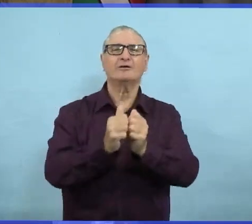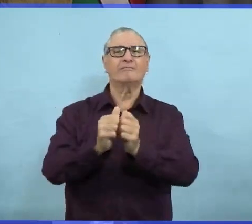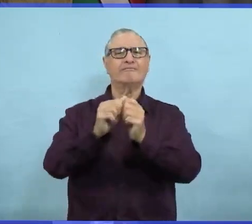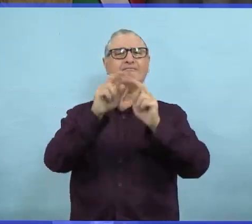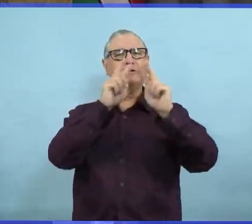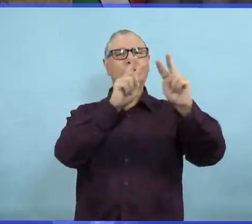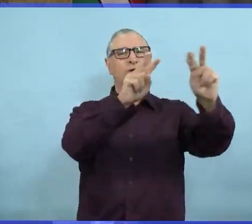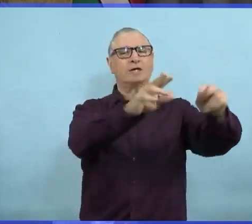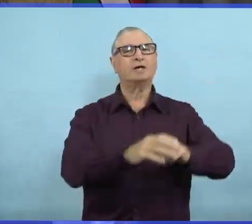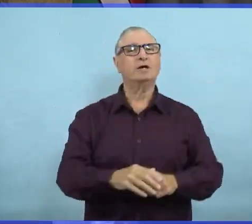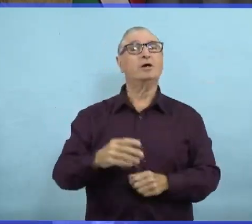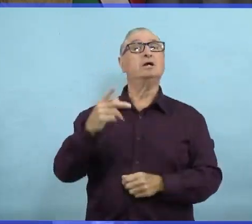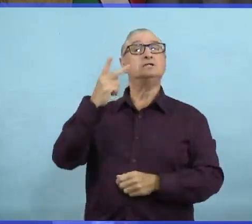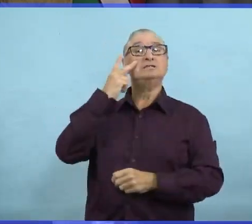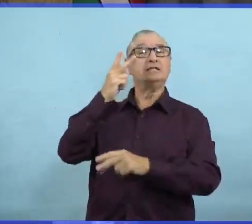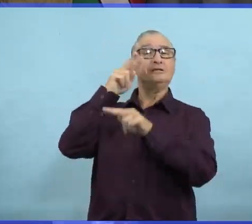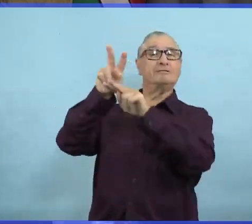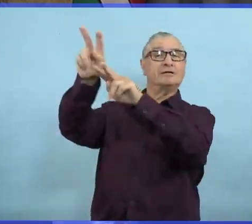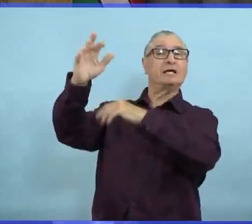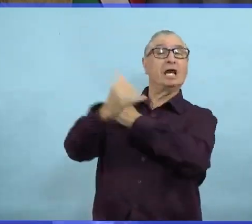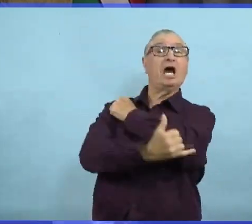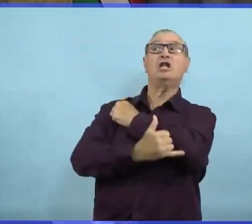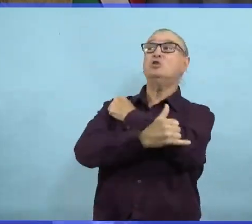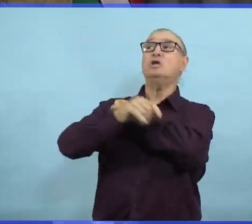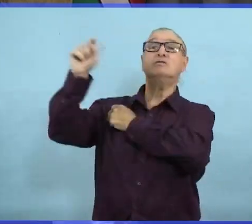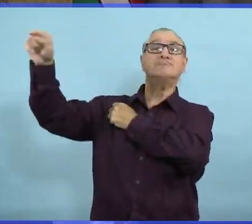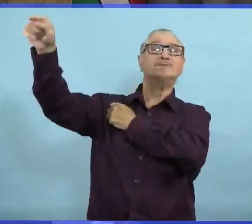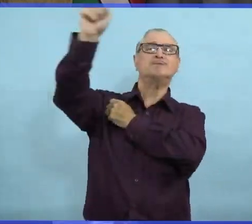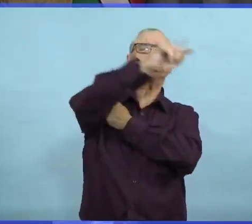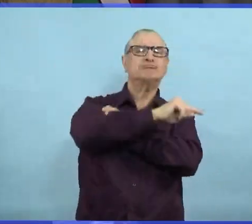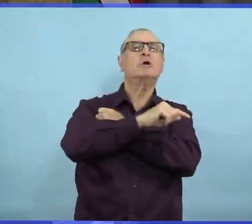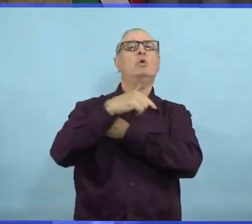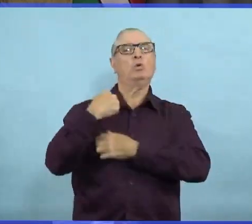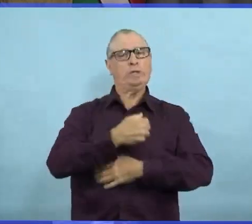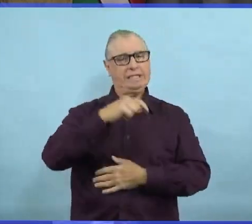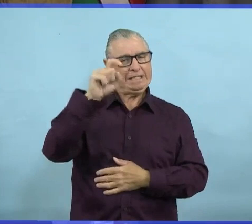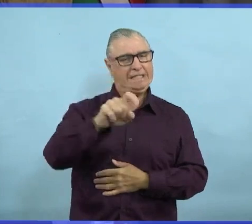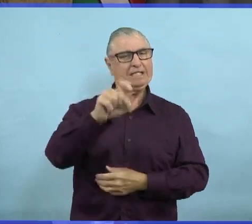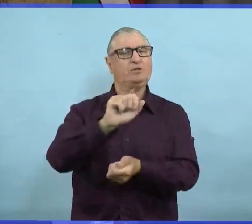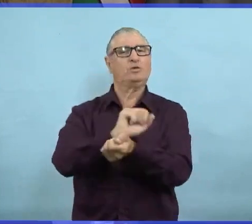need to dedicate ourselves to that construction project that is Canada.